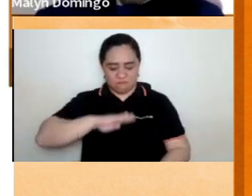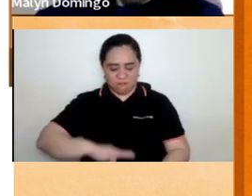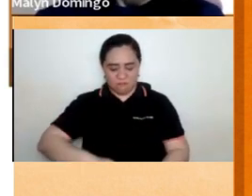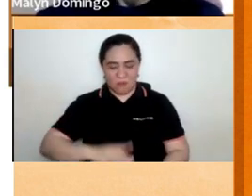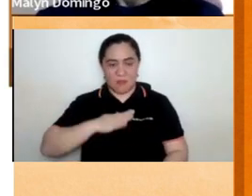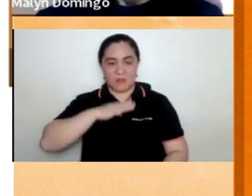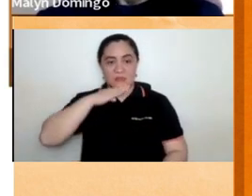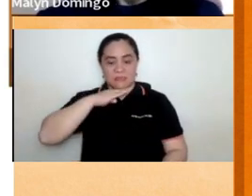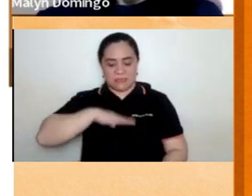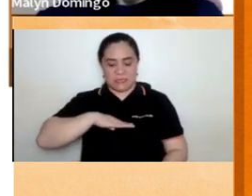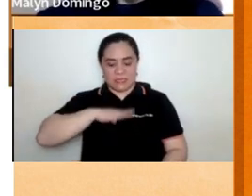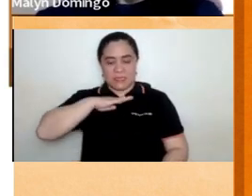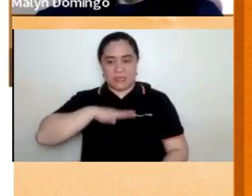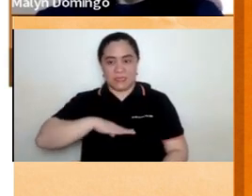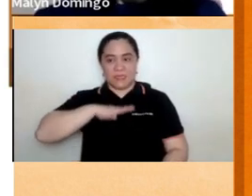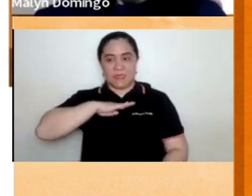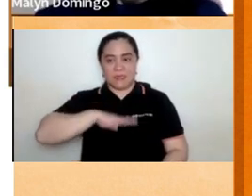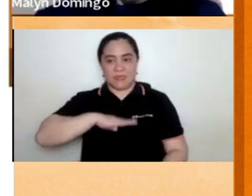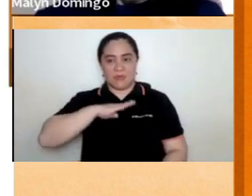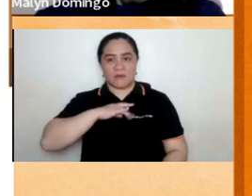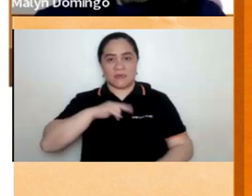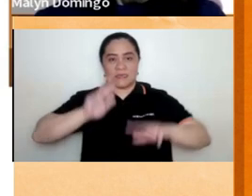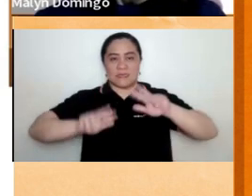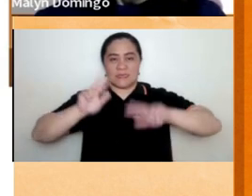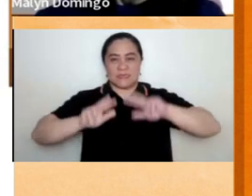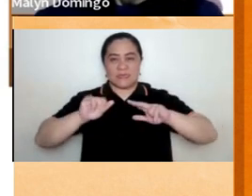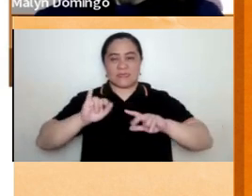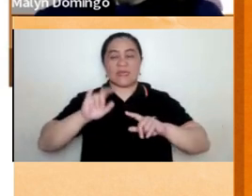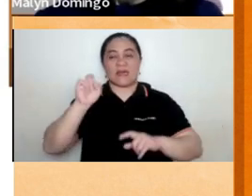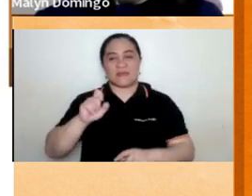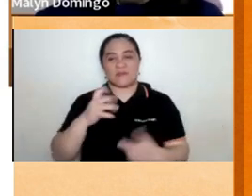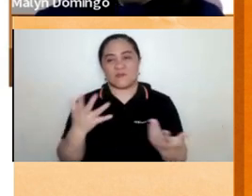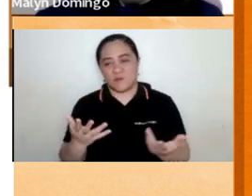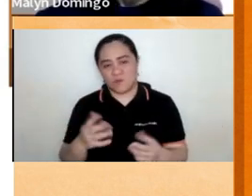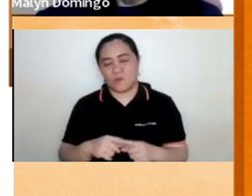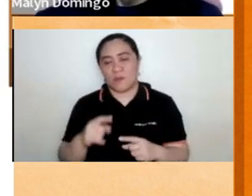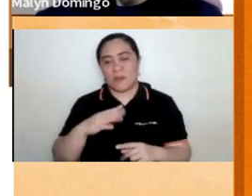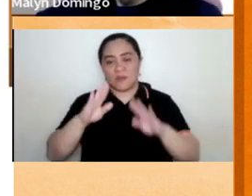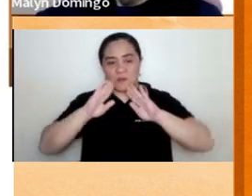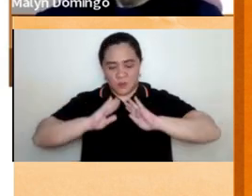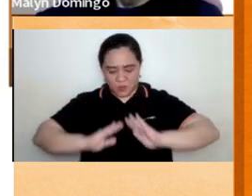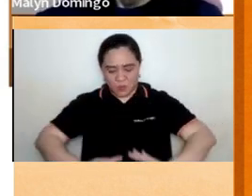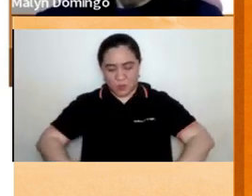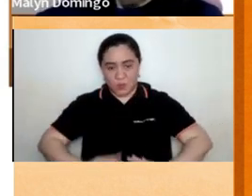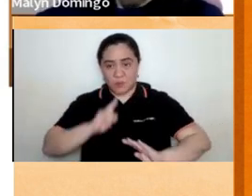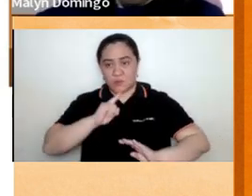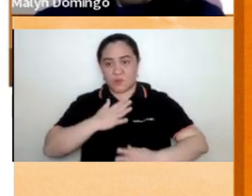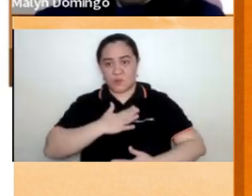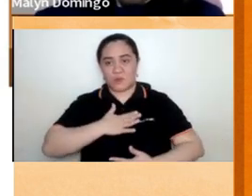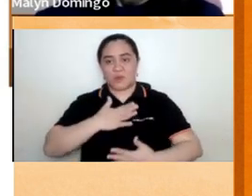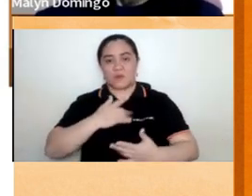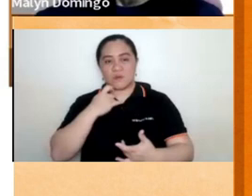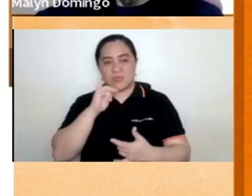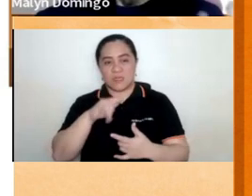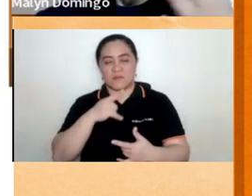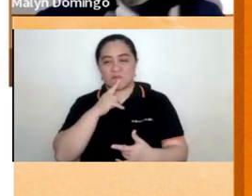deeply into our abdomens. So abdominal or diaphragmatic breathing is very calming. It